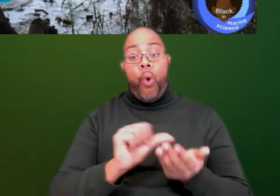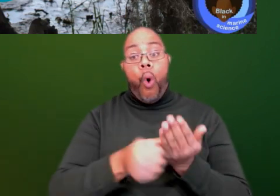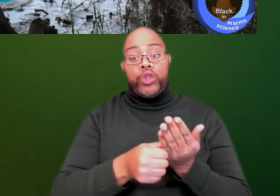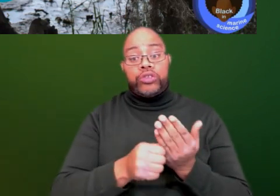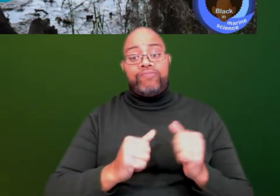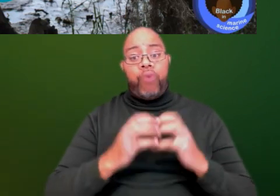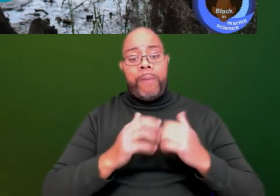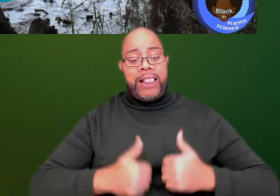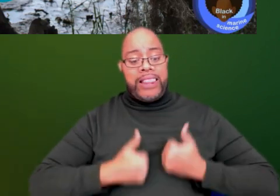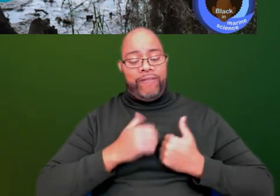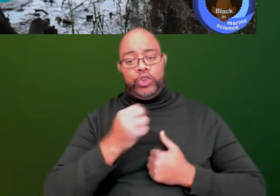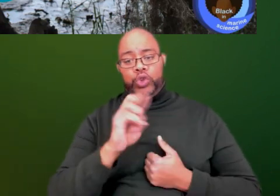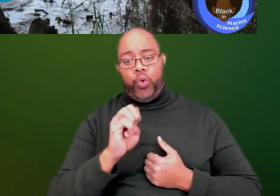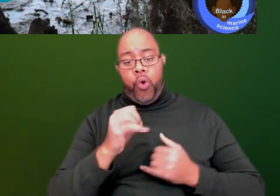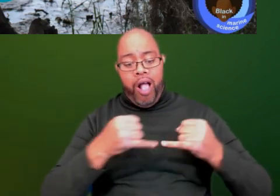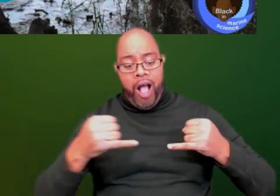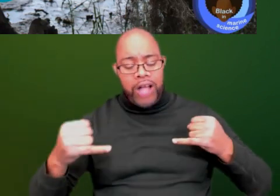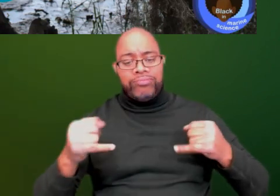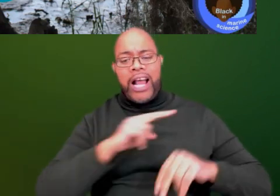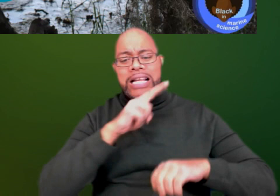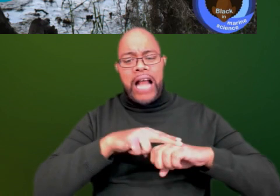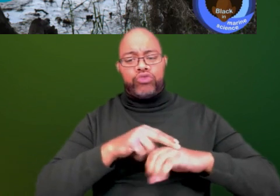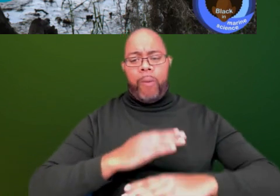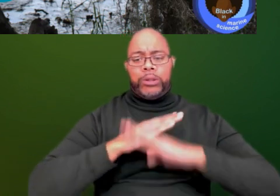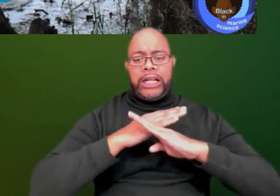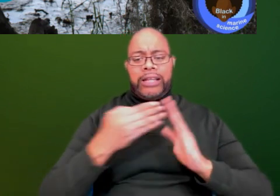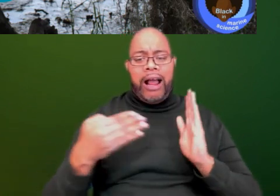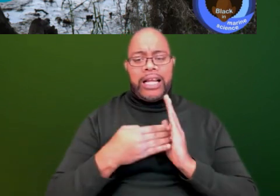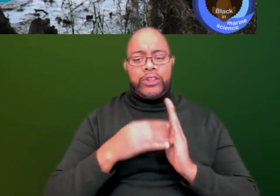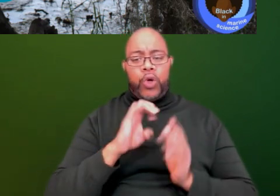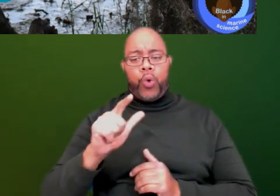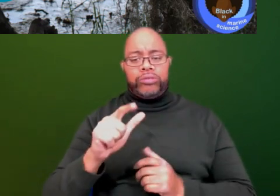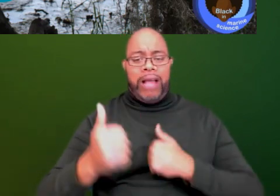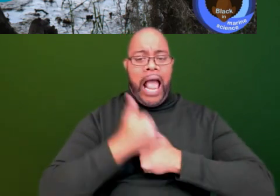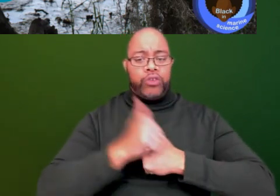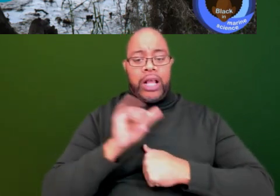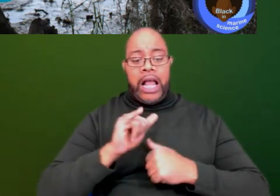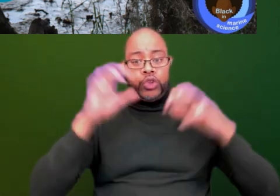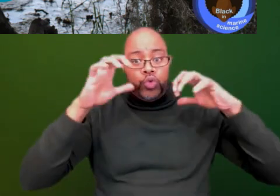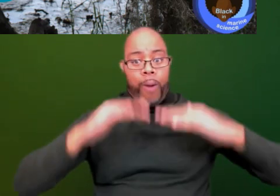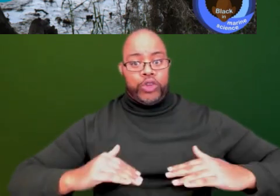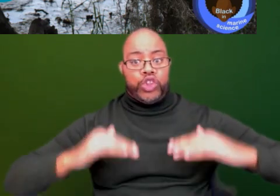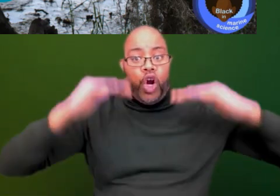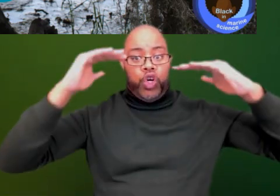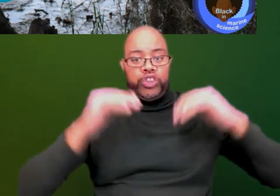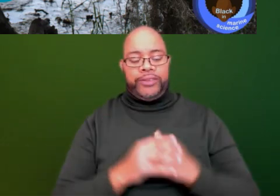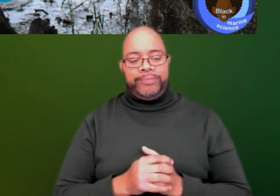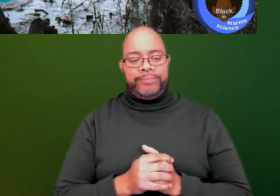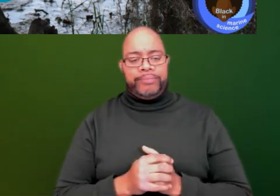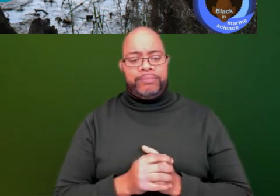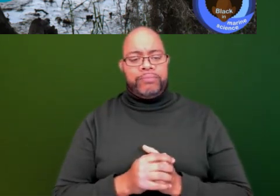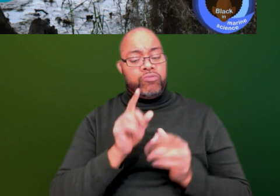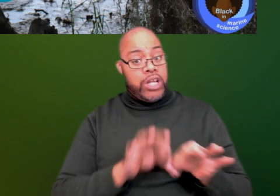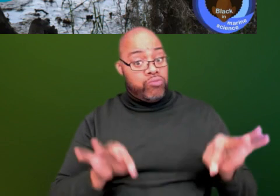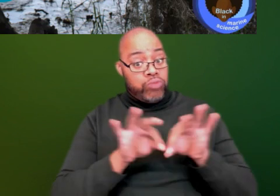forms living shorelines, a natural form of protection against coastal hazards like storm surge. They are